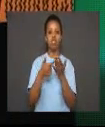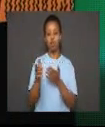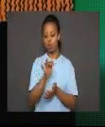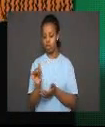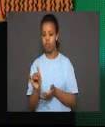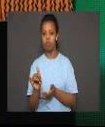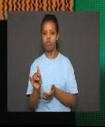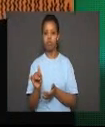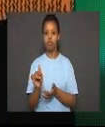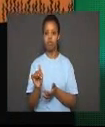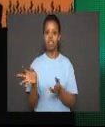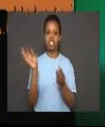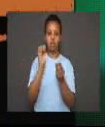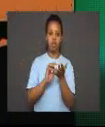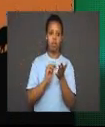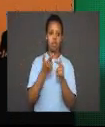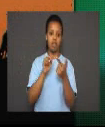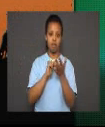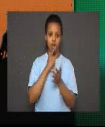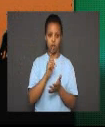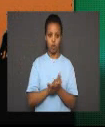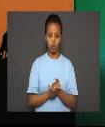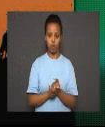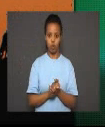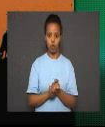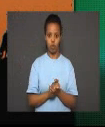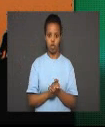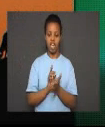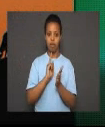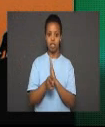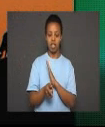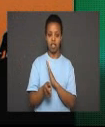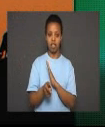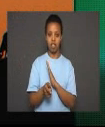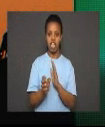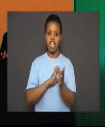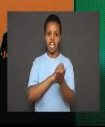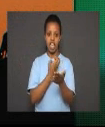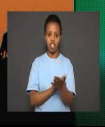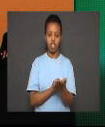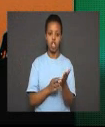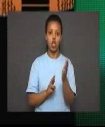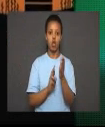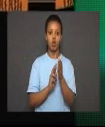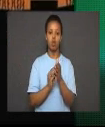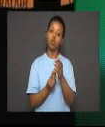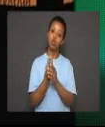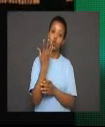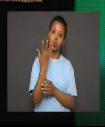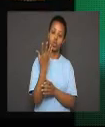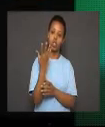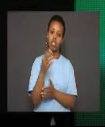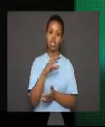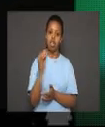seen in a variety of instances, such as depleted energy resources and